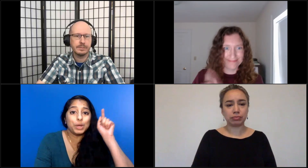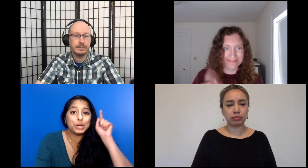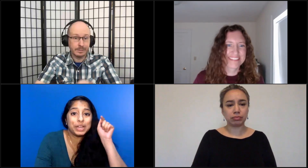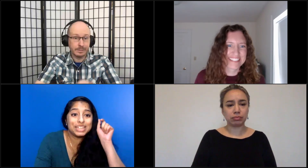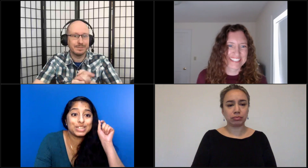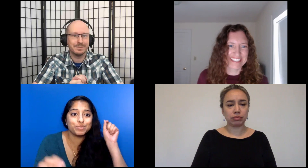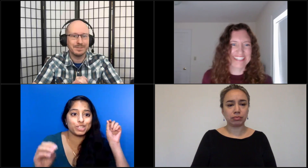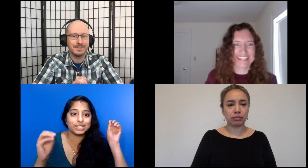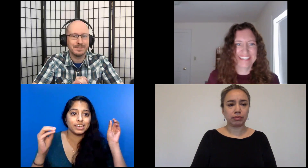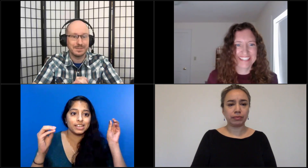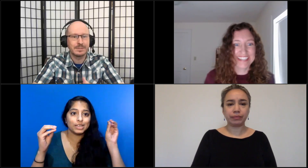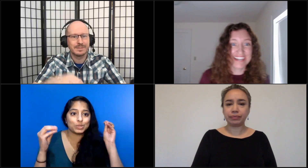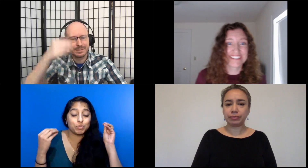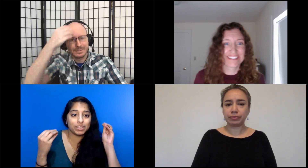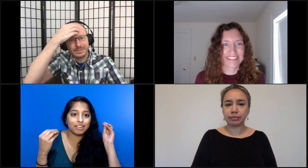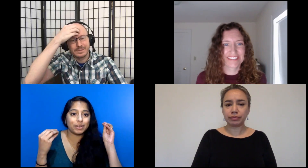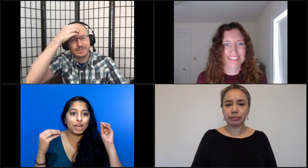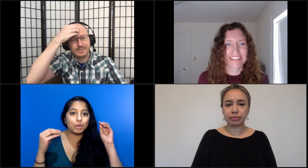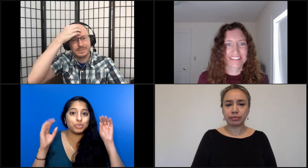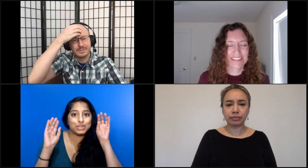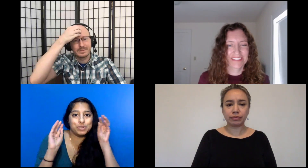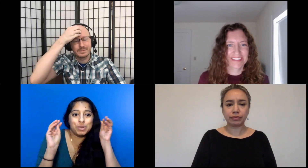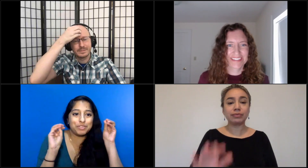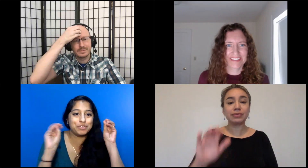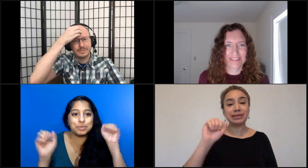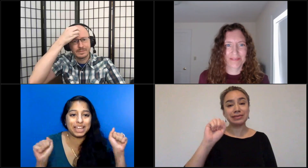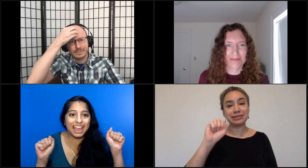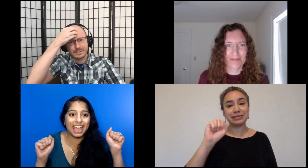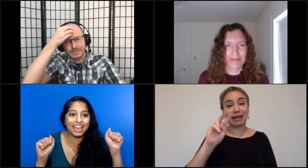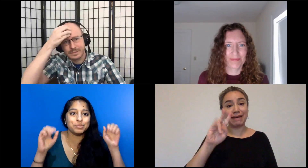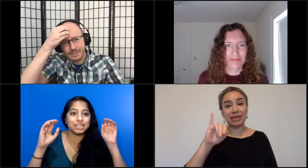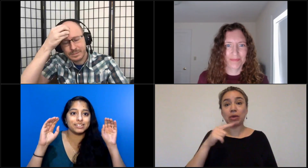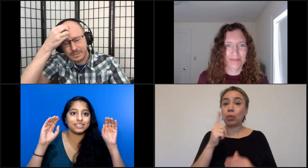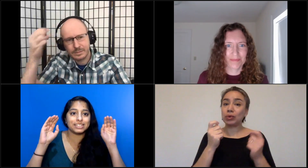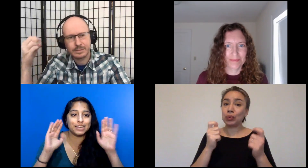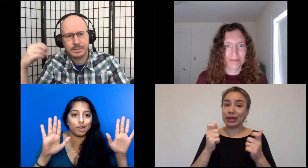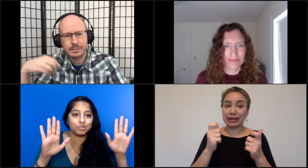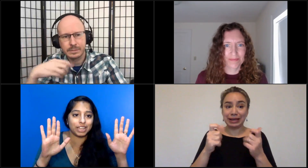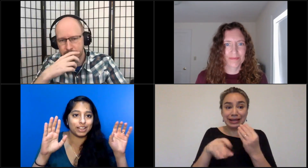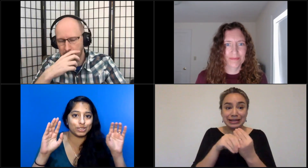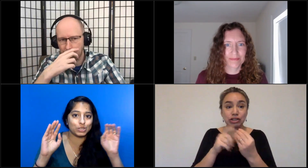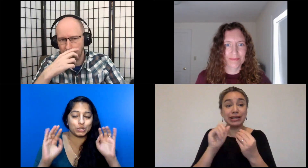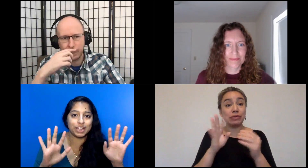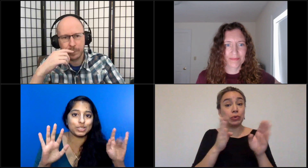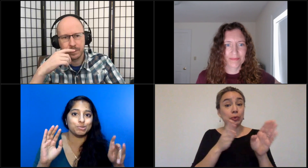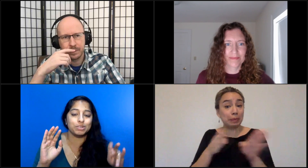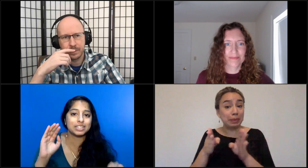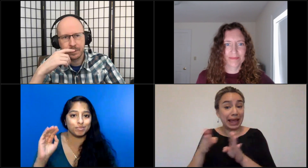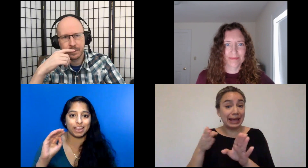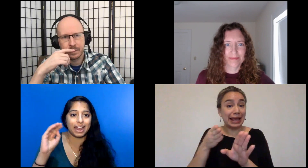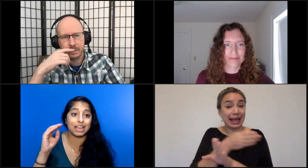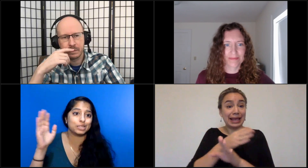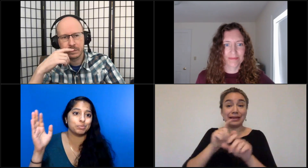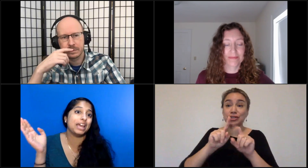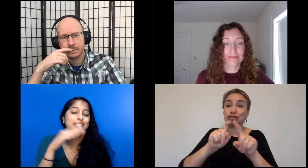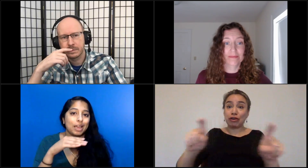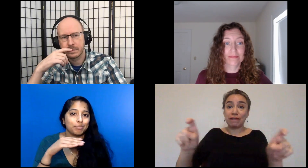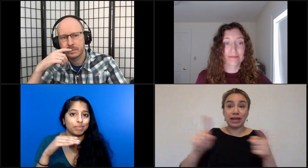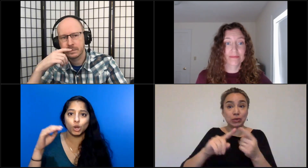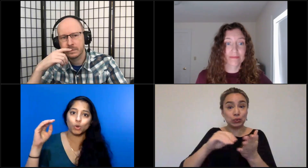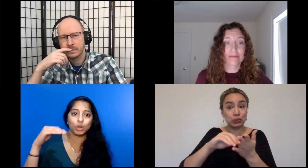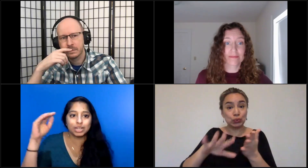I have one quick addition, which is something I found helpful is if you can plan ahead, you can send out like a survey to students and ask them